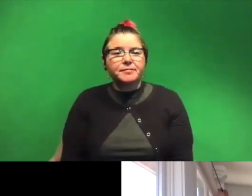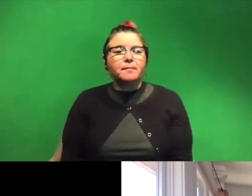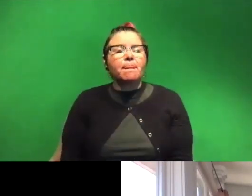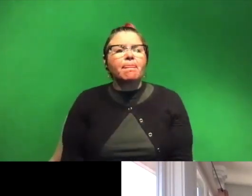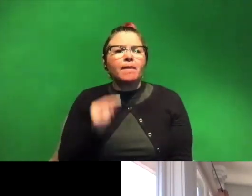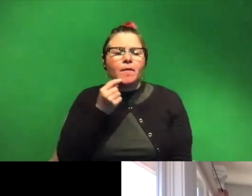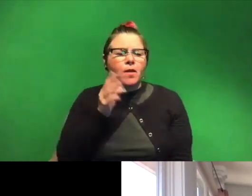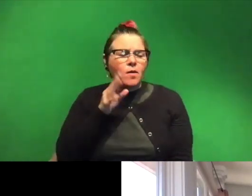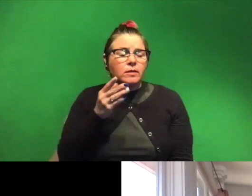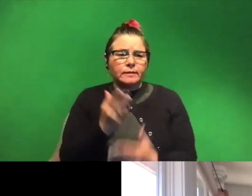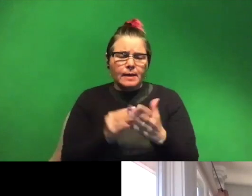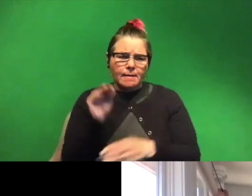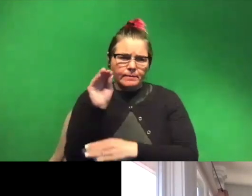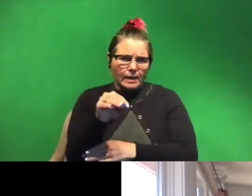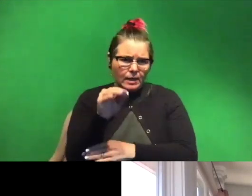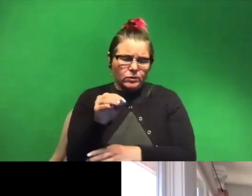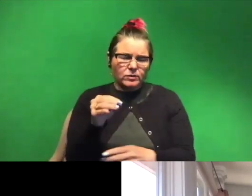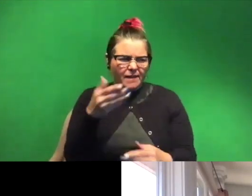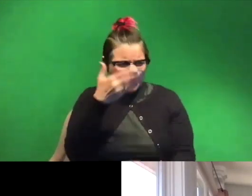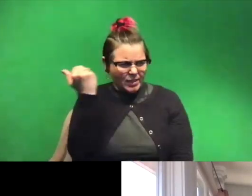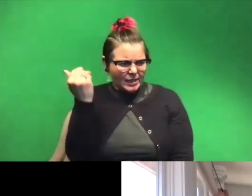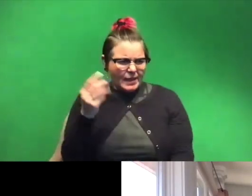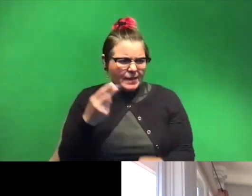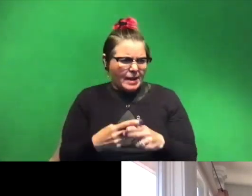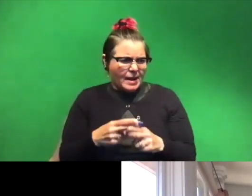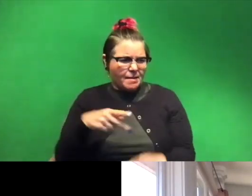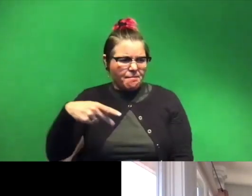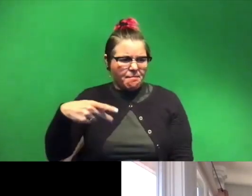that some dinosaurs had, and I forget the name,